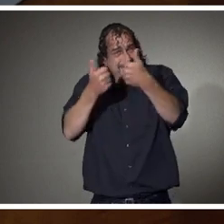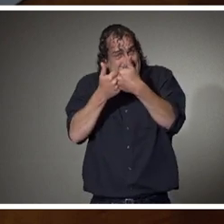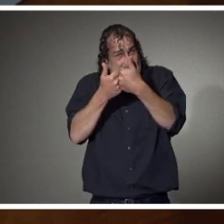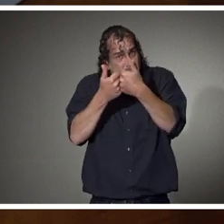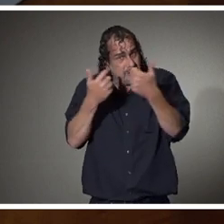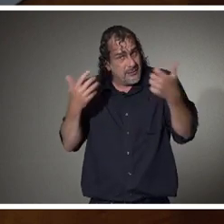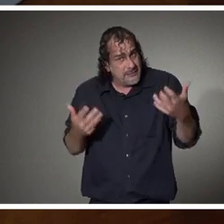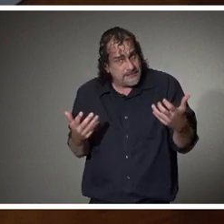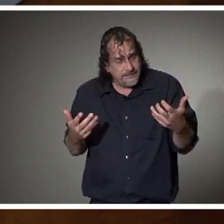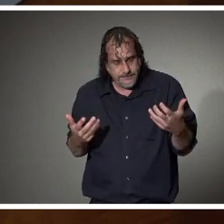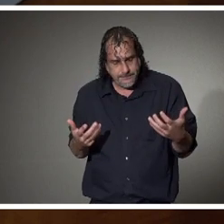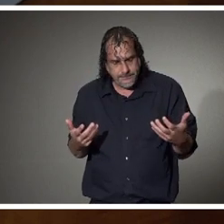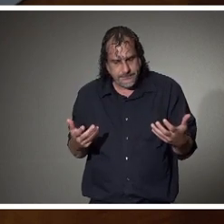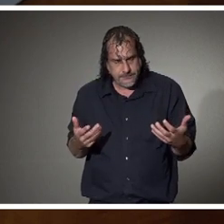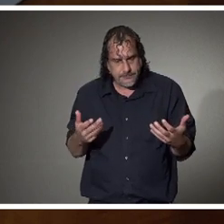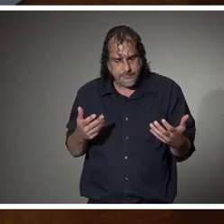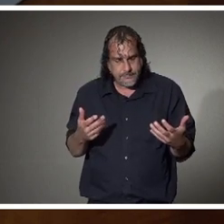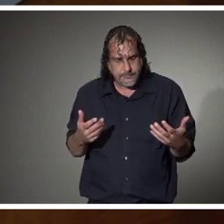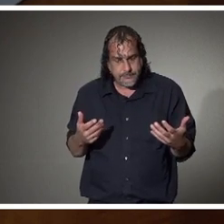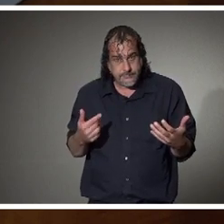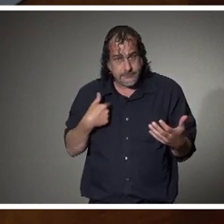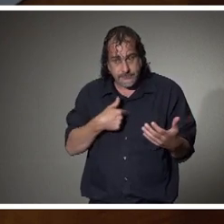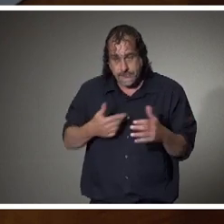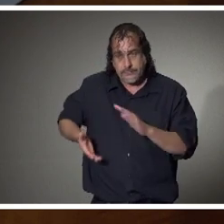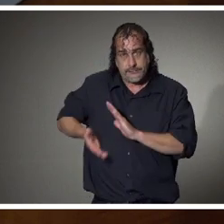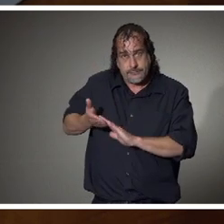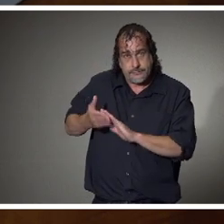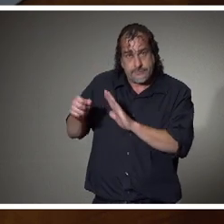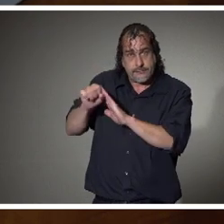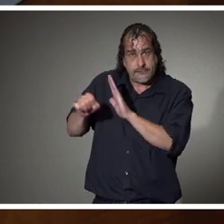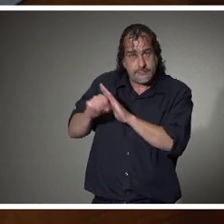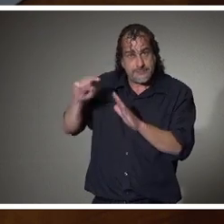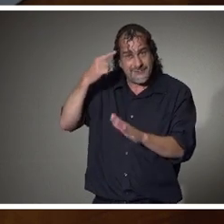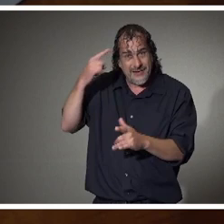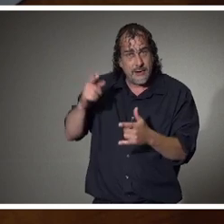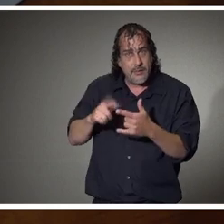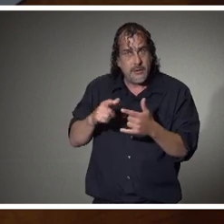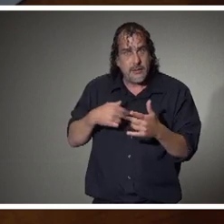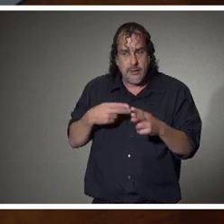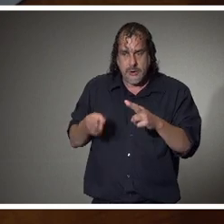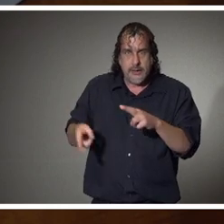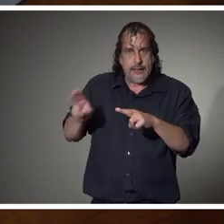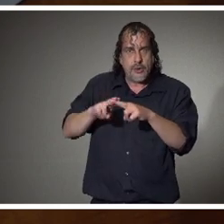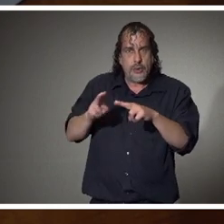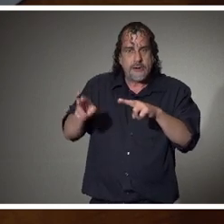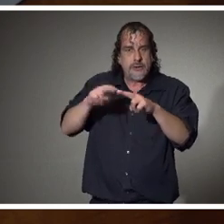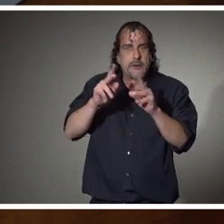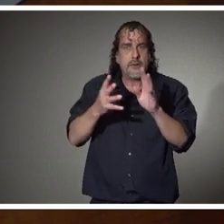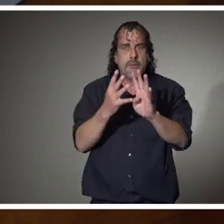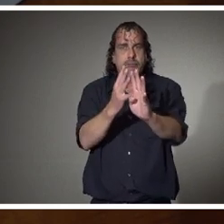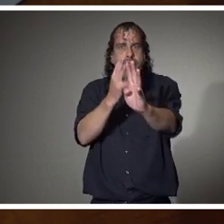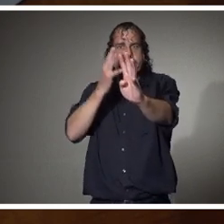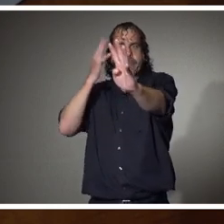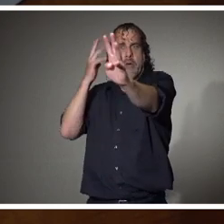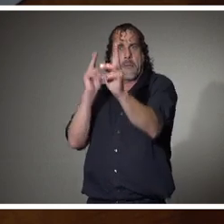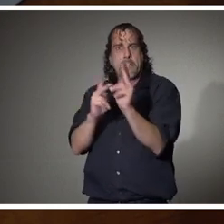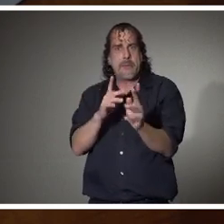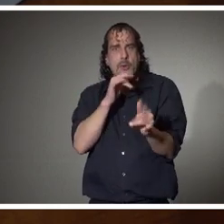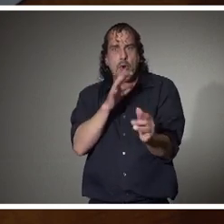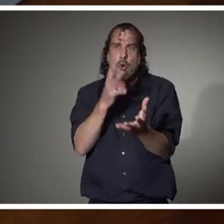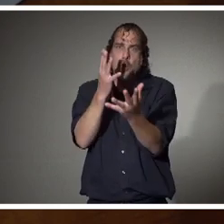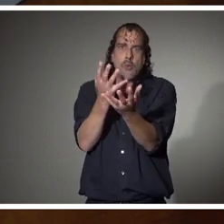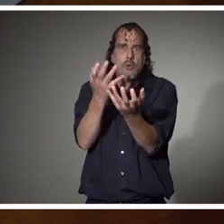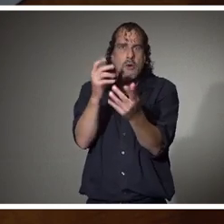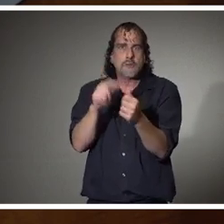for those of us that are running state government is it just further increases the number of people who are applying. And so as we